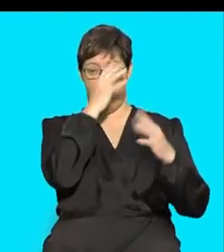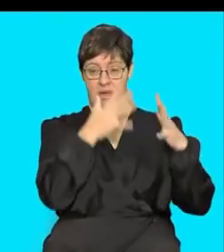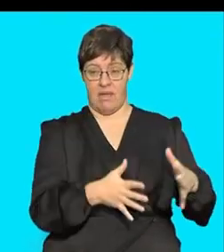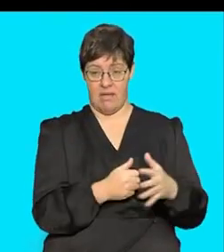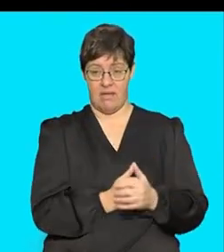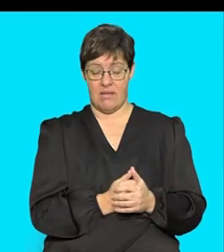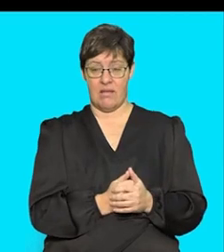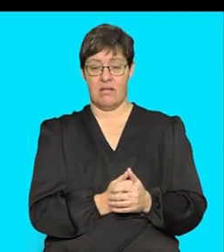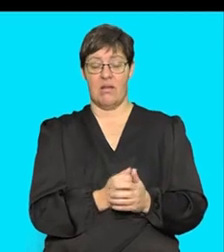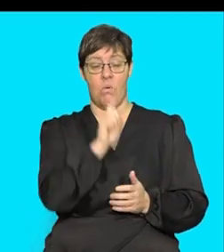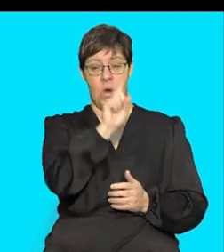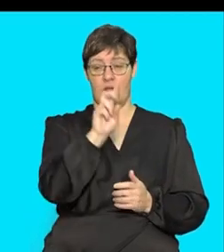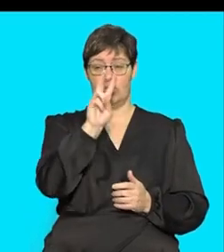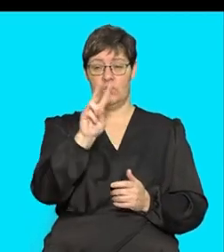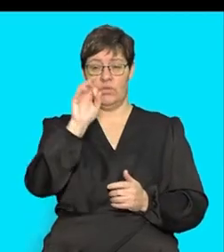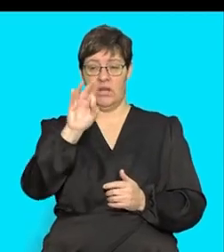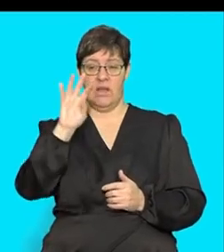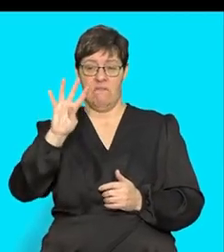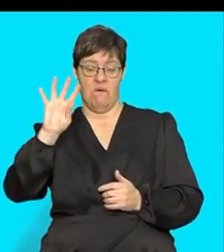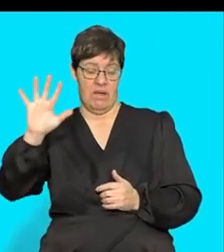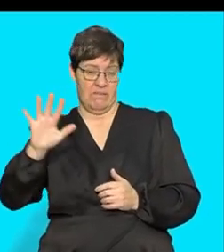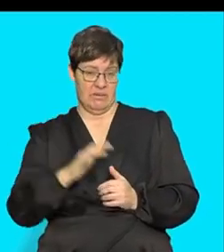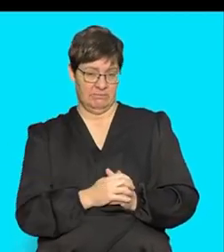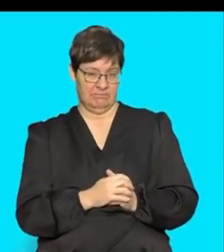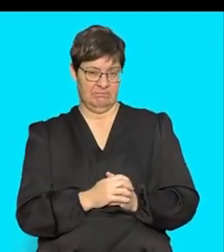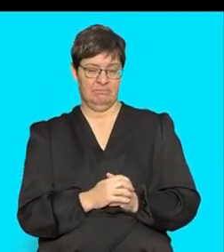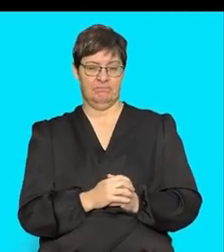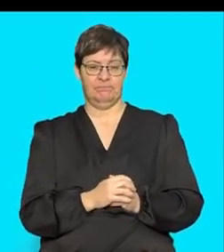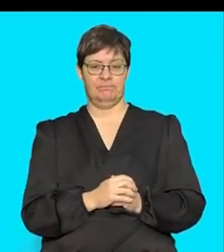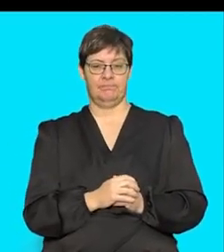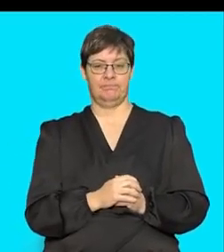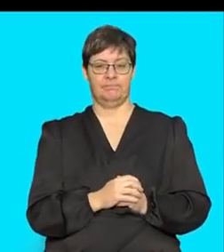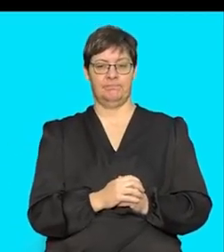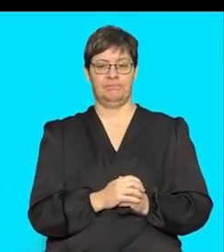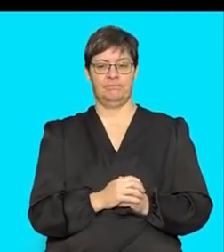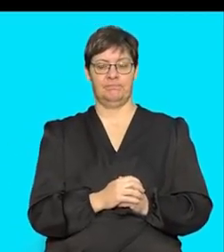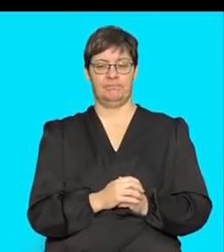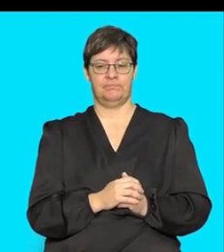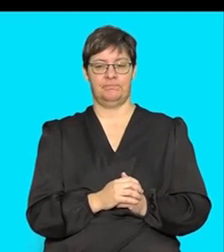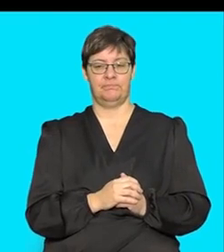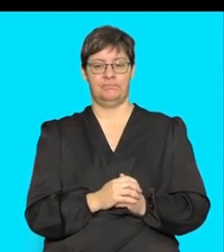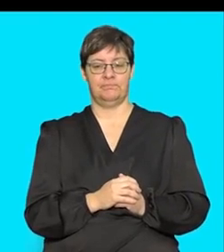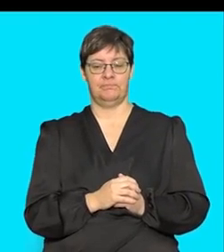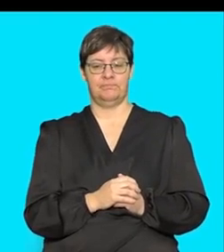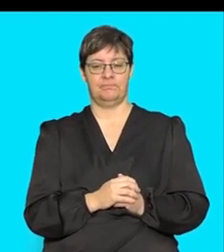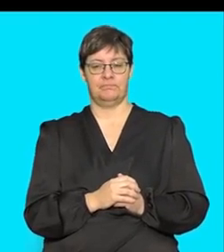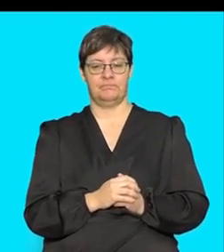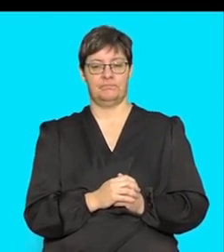Lena, okay? So we have Lena 1, so we have a Lena. So there's the Lena